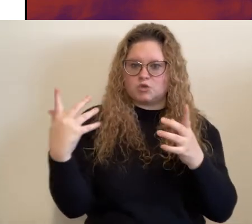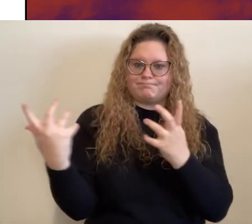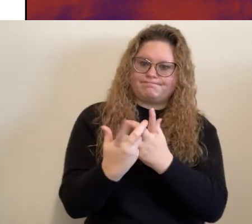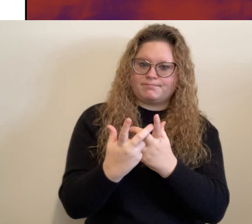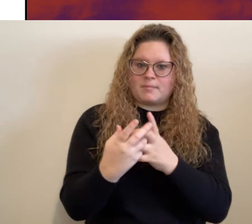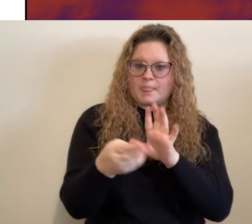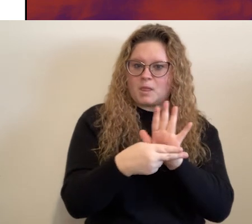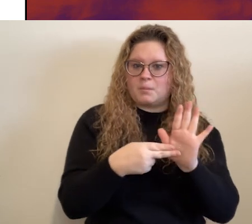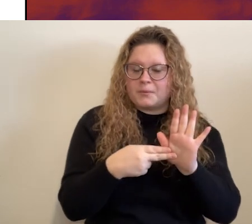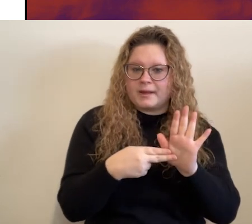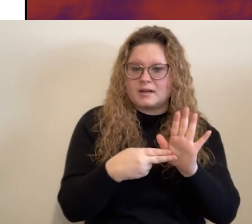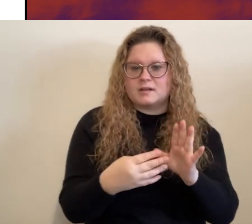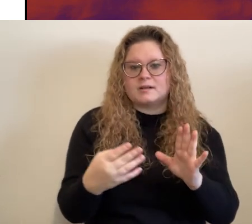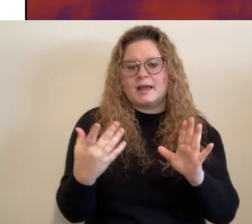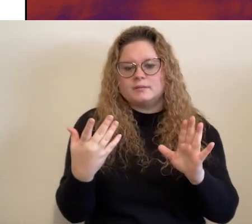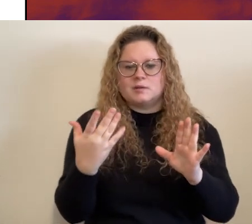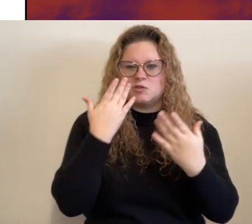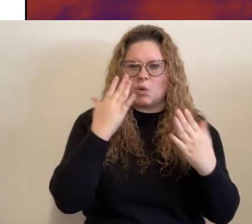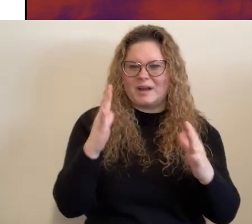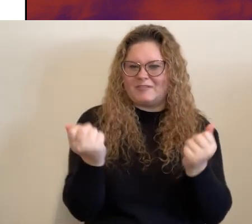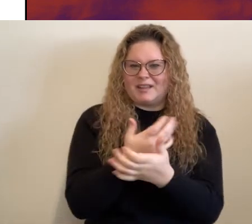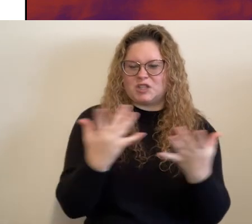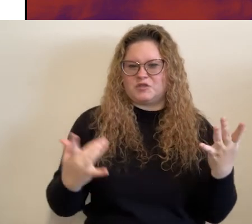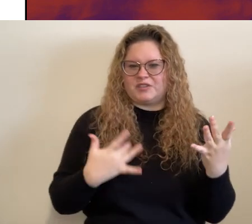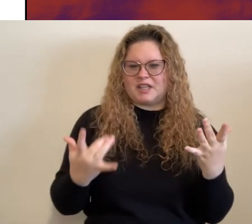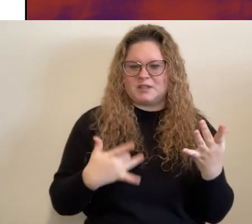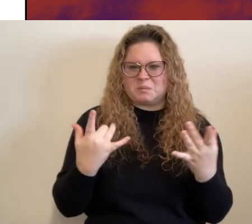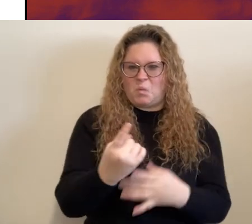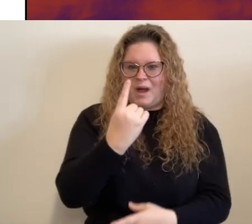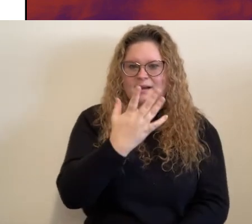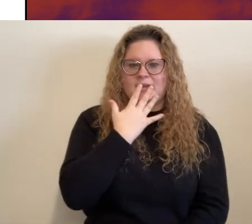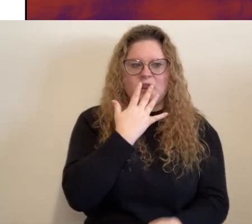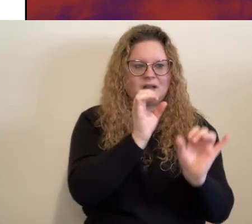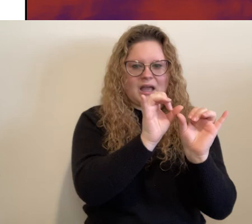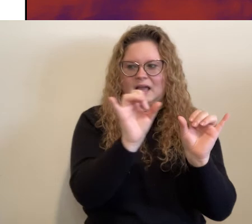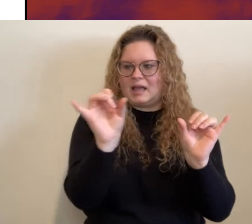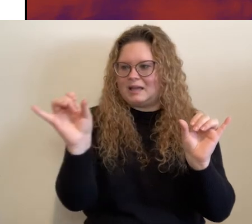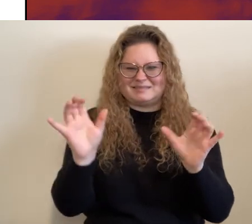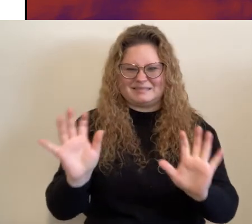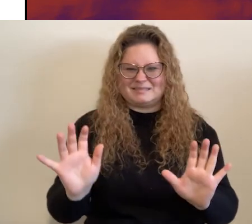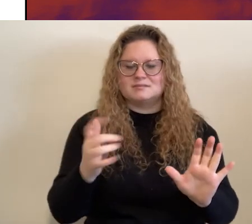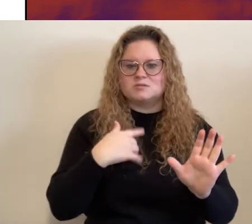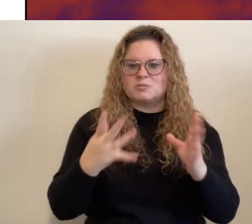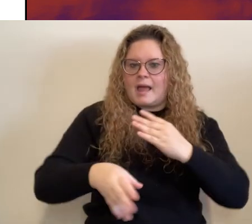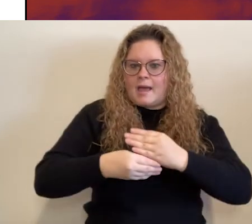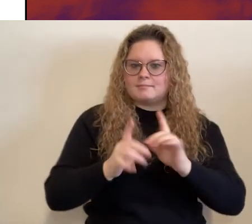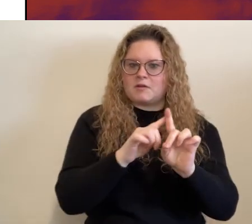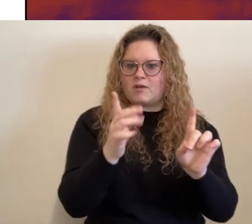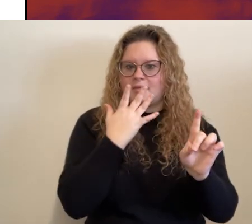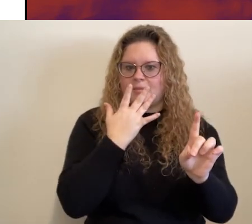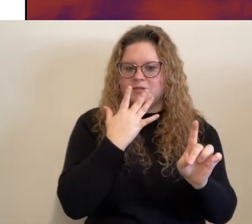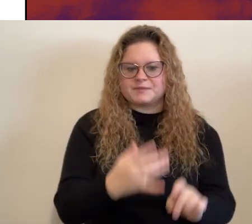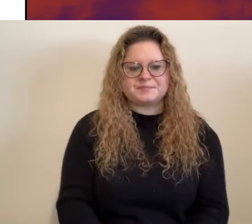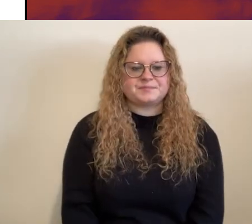of more depth. You don't want everything to be one color. So Rama Institute is